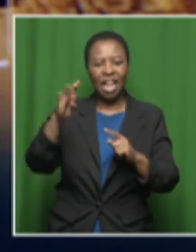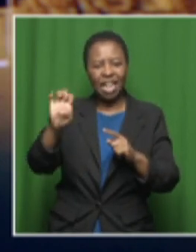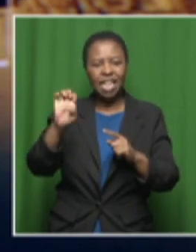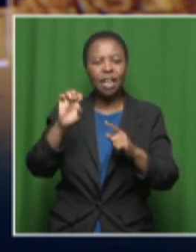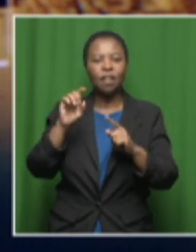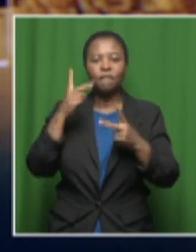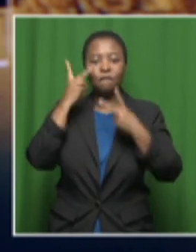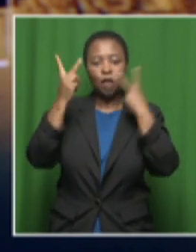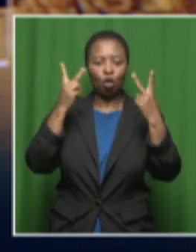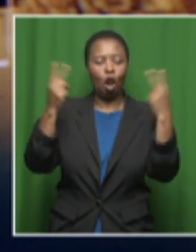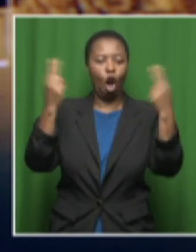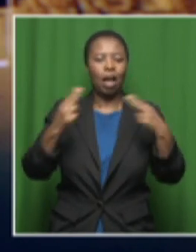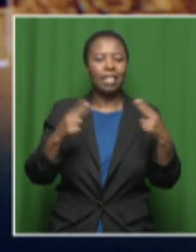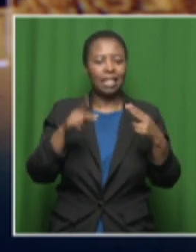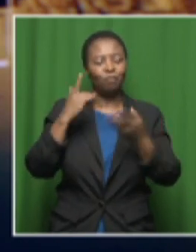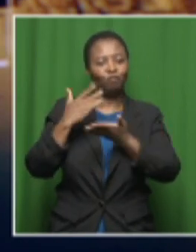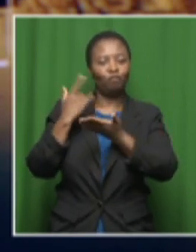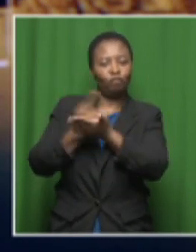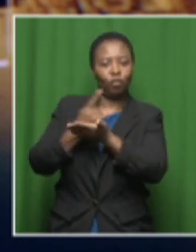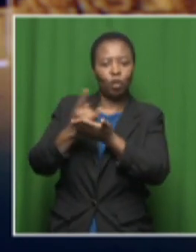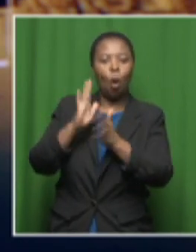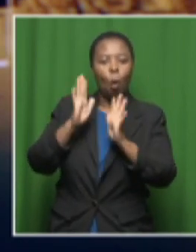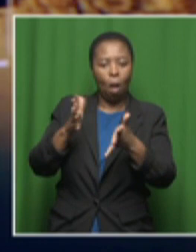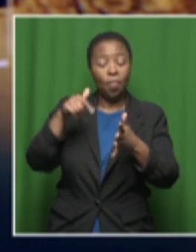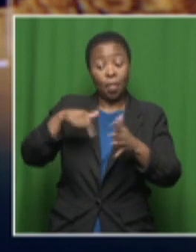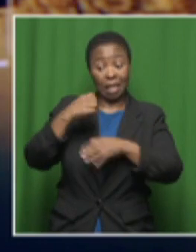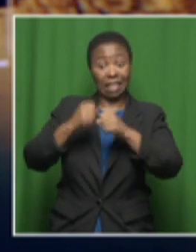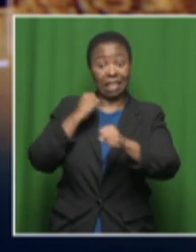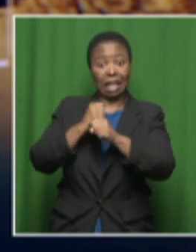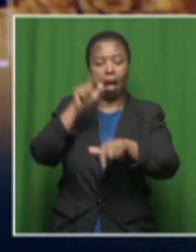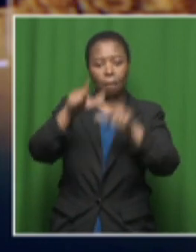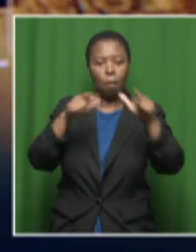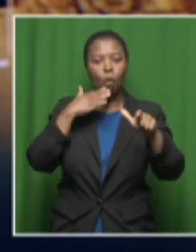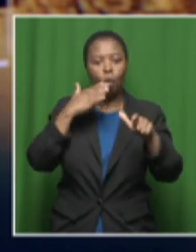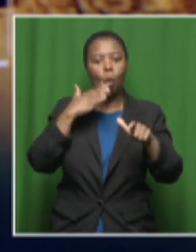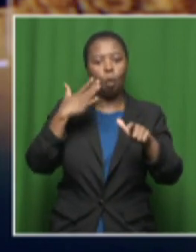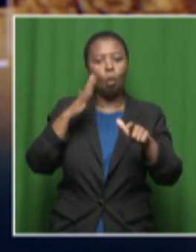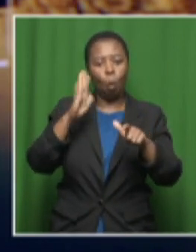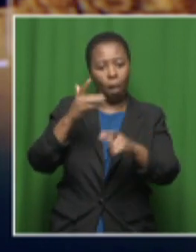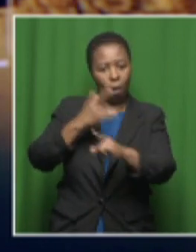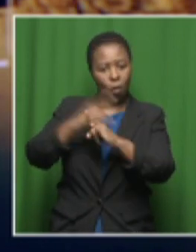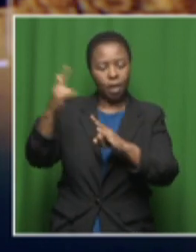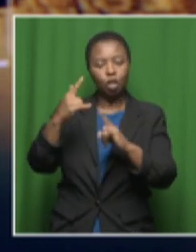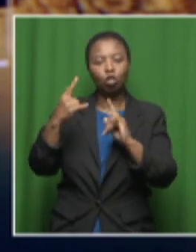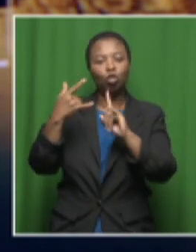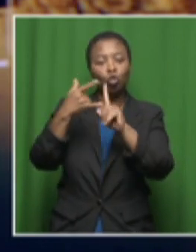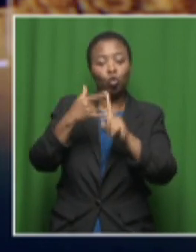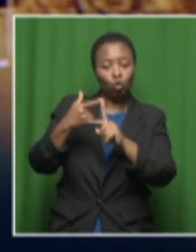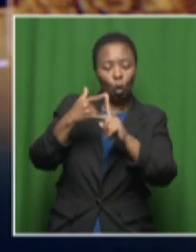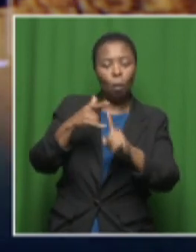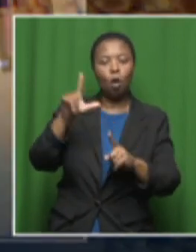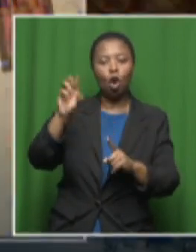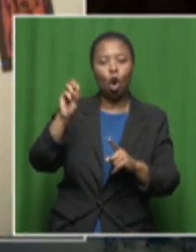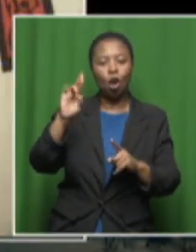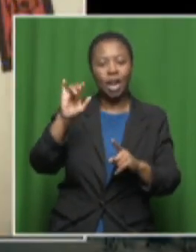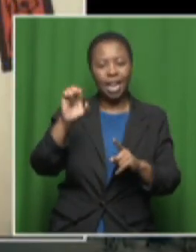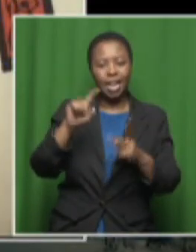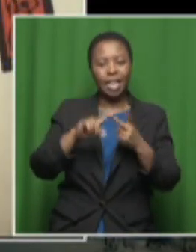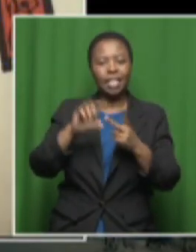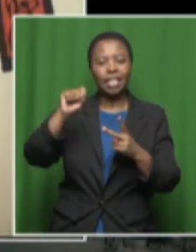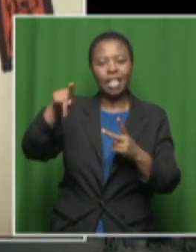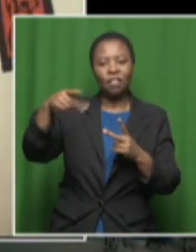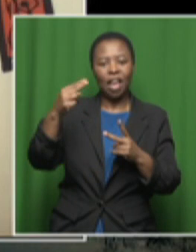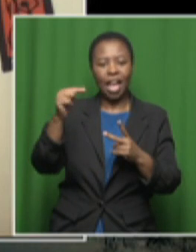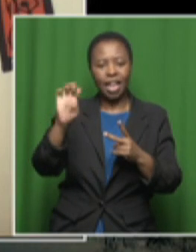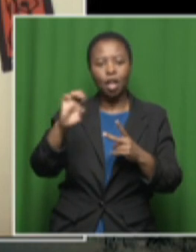Conradie, visual arts. And we'll be chatting to this year's recipients. But for now, joining us via Zoom is Lorin Sookool and Stephané